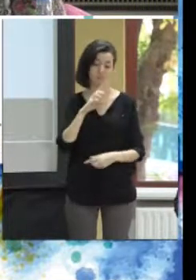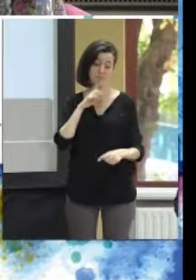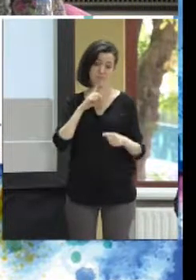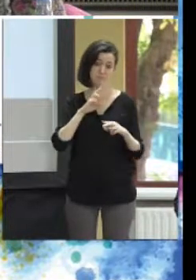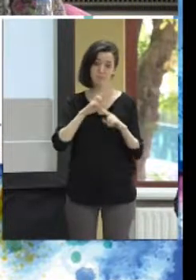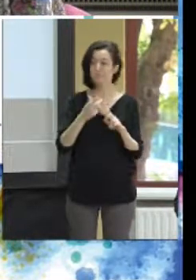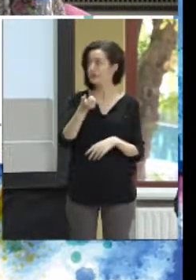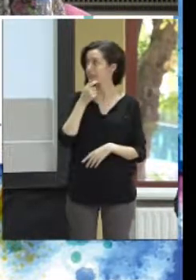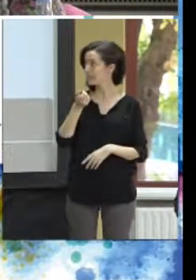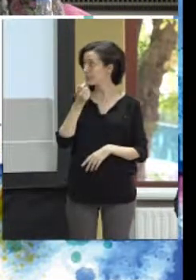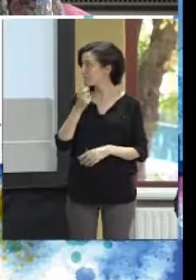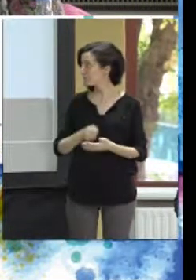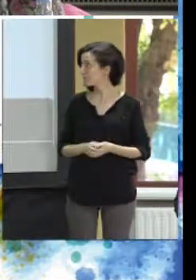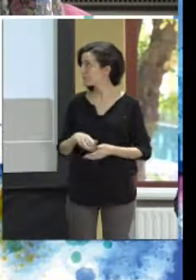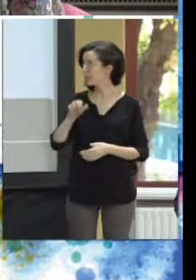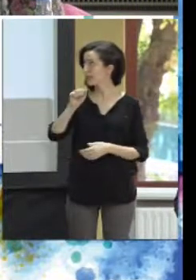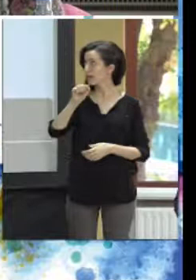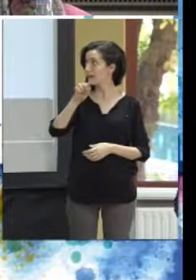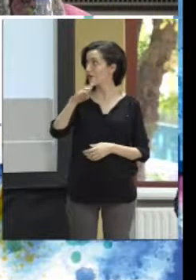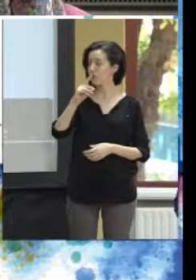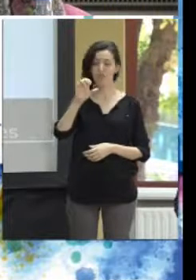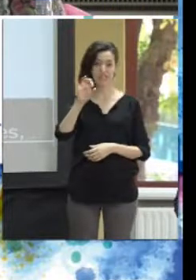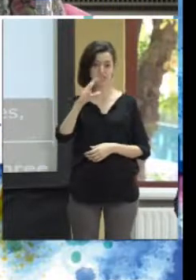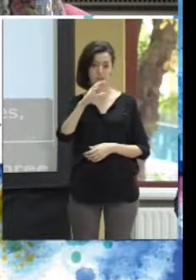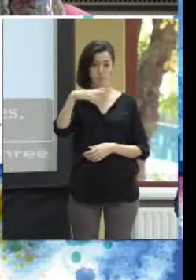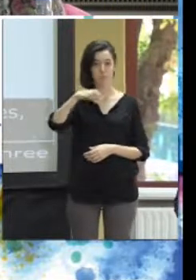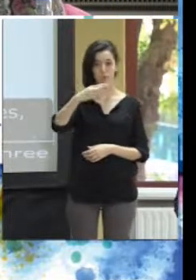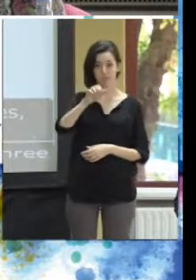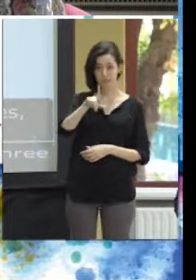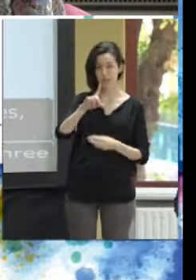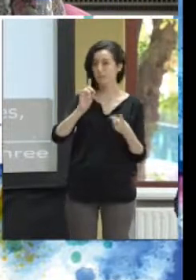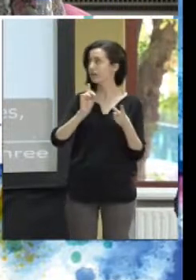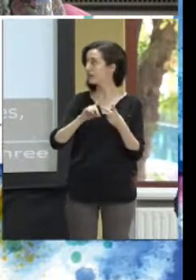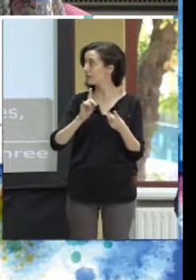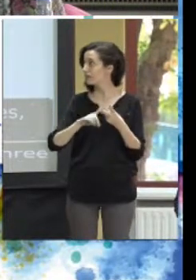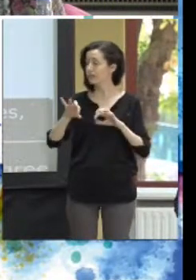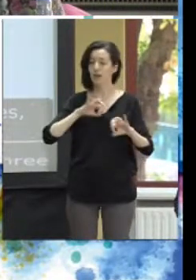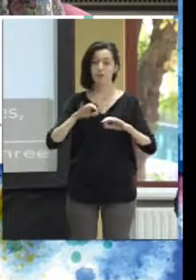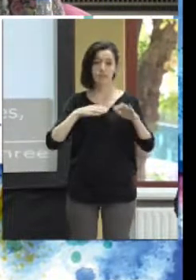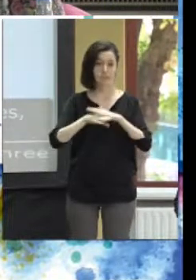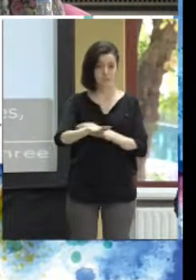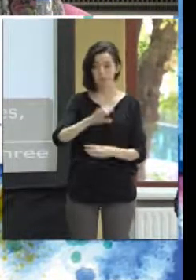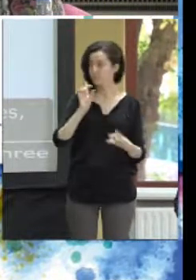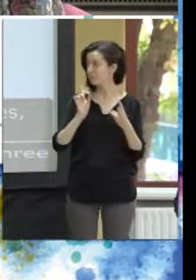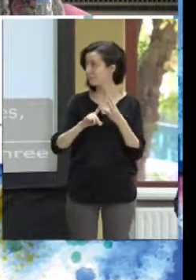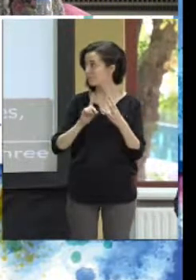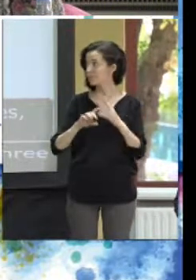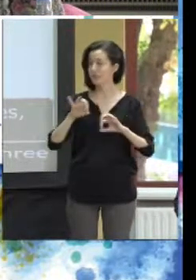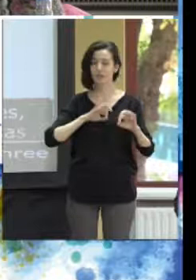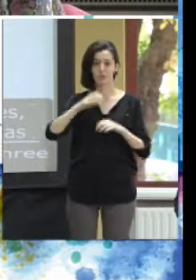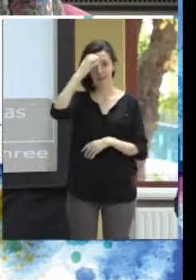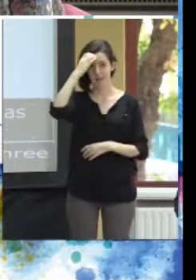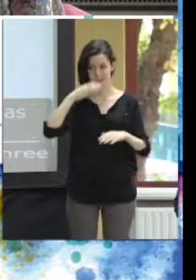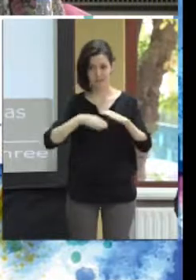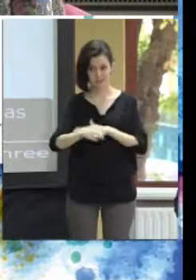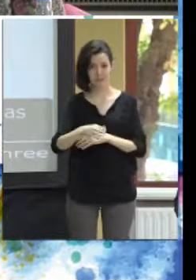Odes Mobile, Teatro Accesible, accessible theater, and Teatro Real Accesible, accessible real